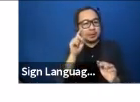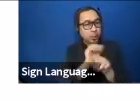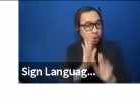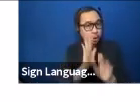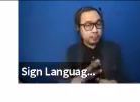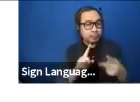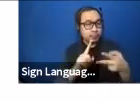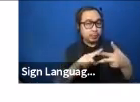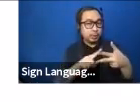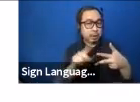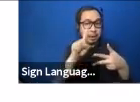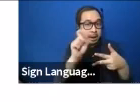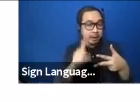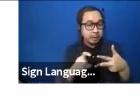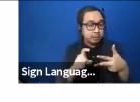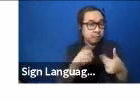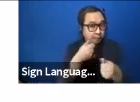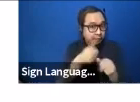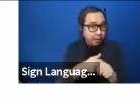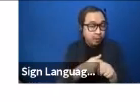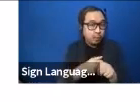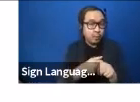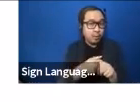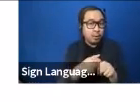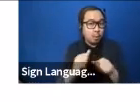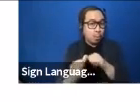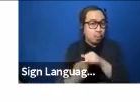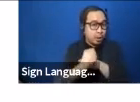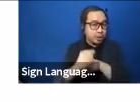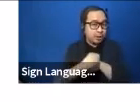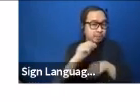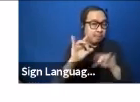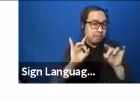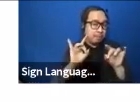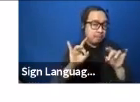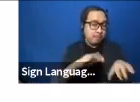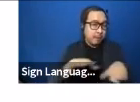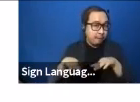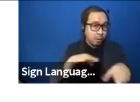behavior? Do they practice protective behavior by using a condom?